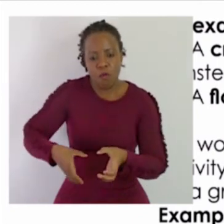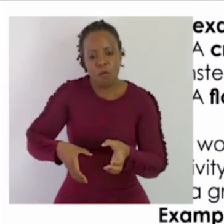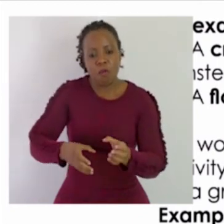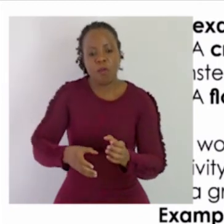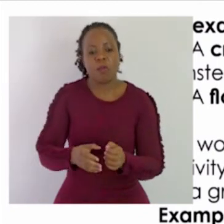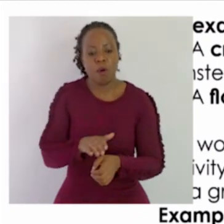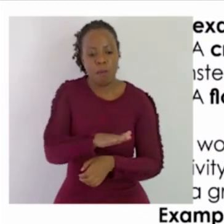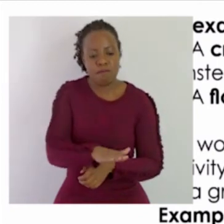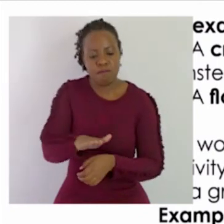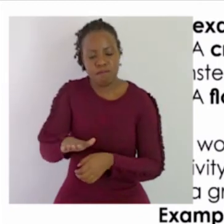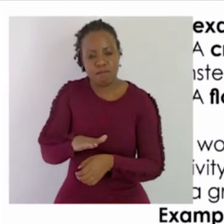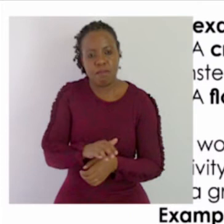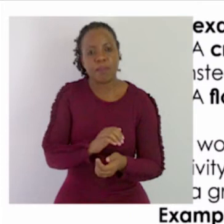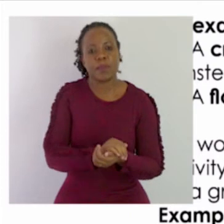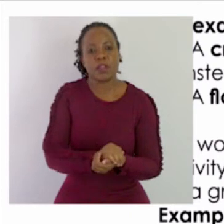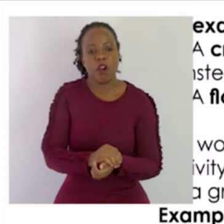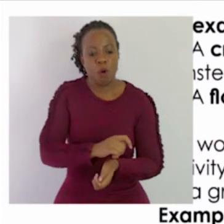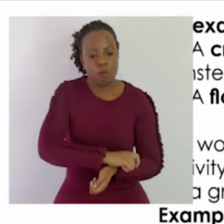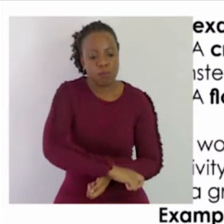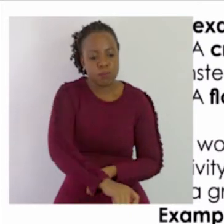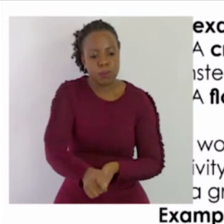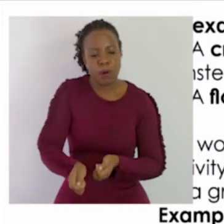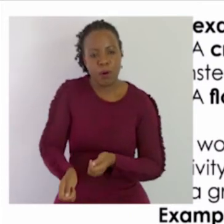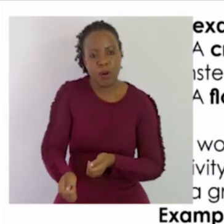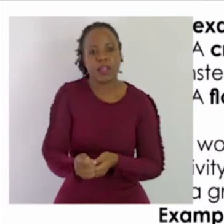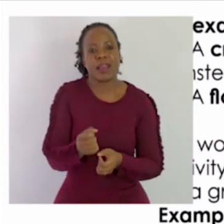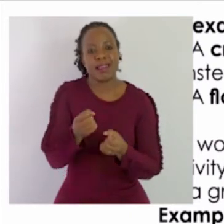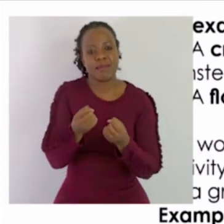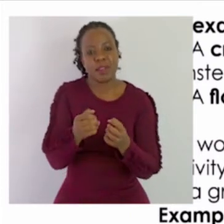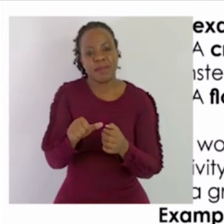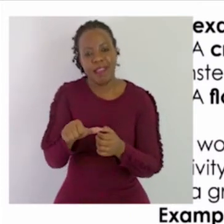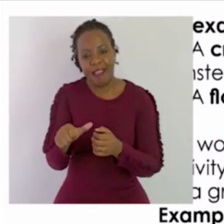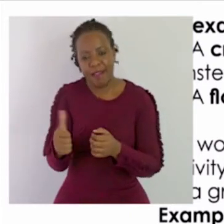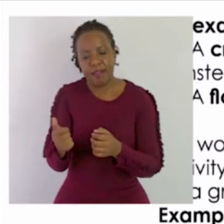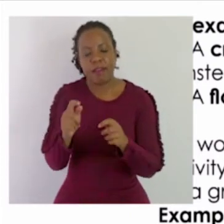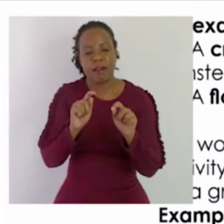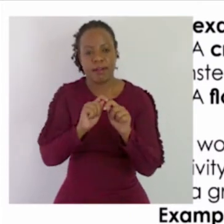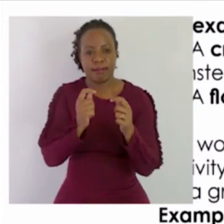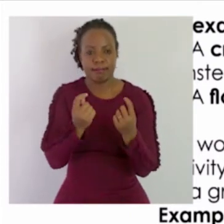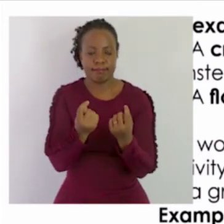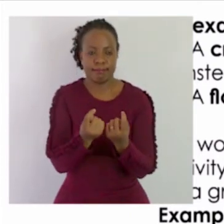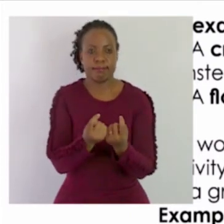rugby, hockey, etc. So a group of a particular